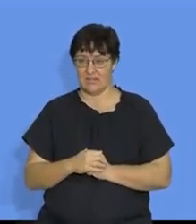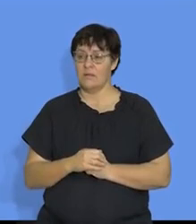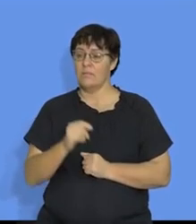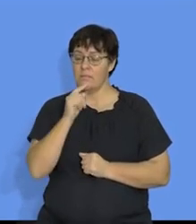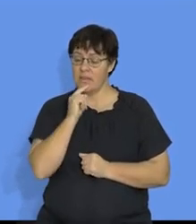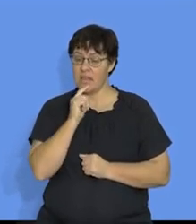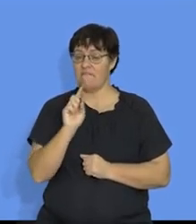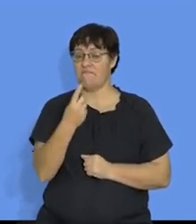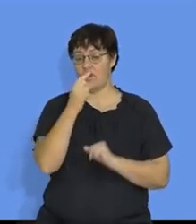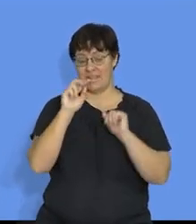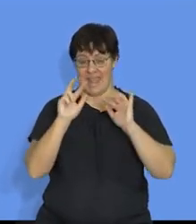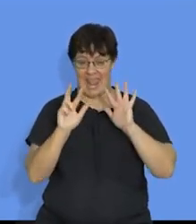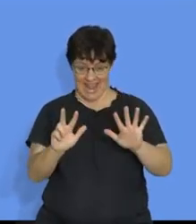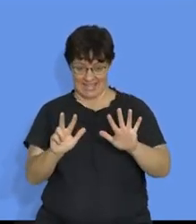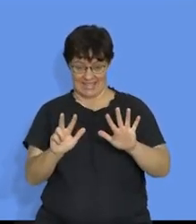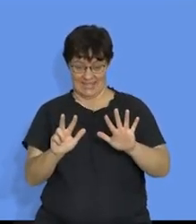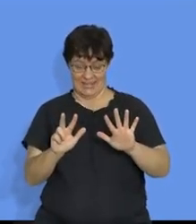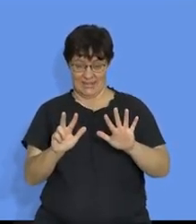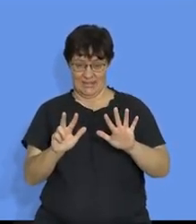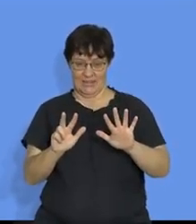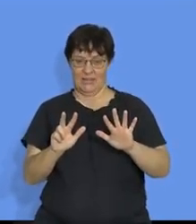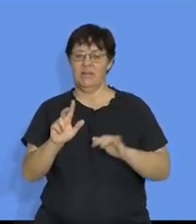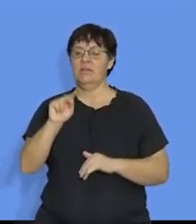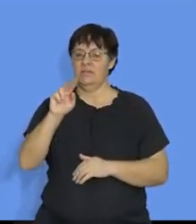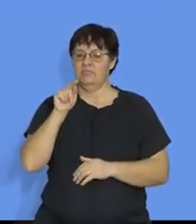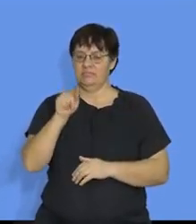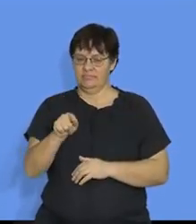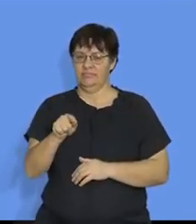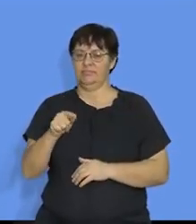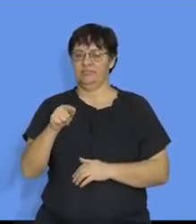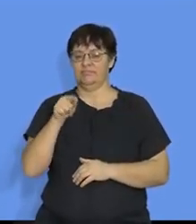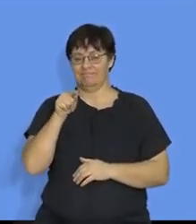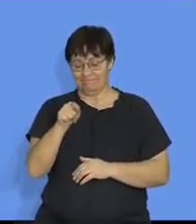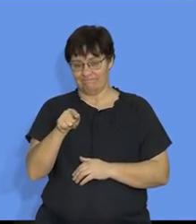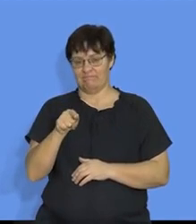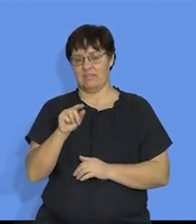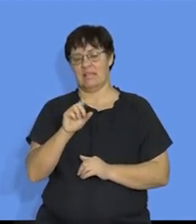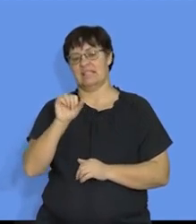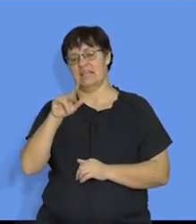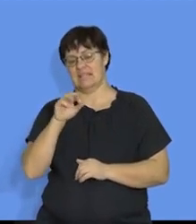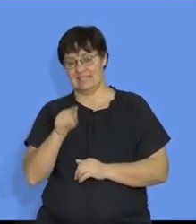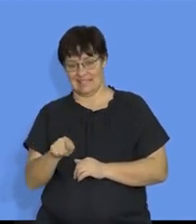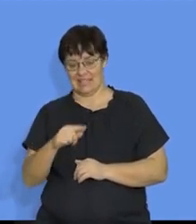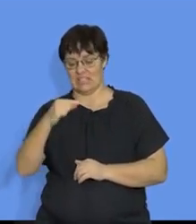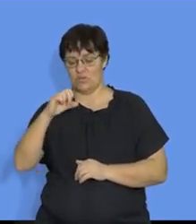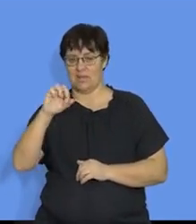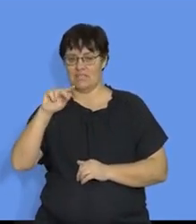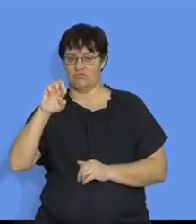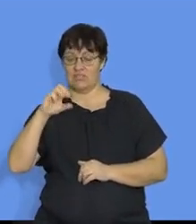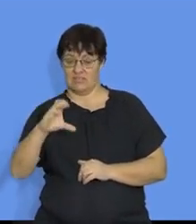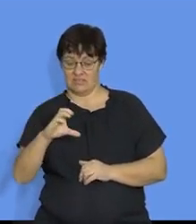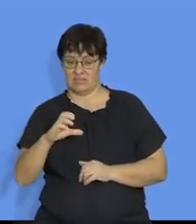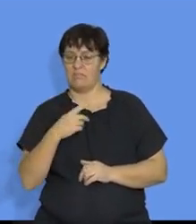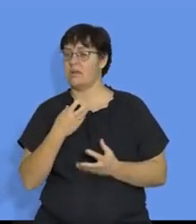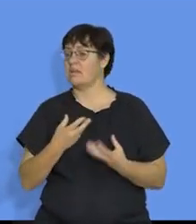determining the sum of the first 8 terms of the geometric series, which has been given to me